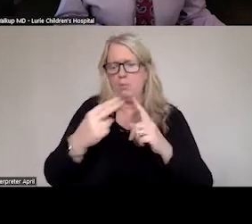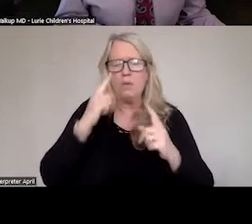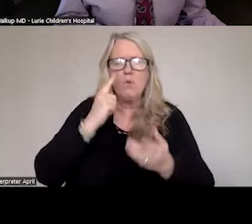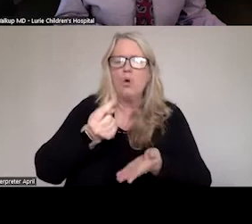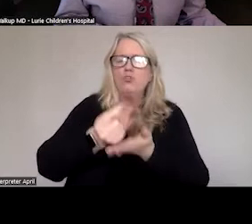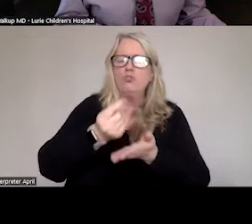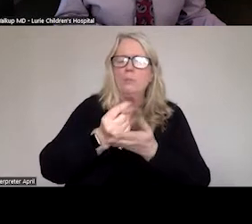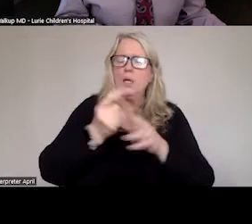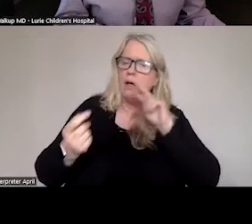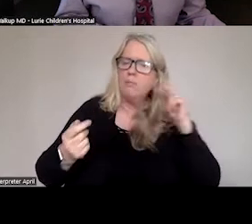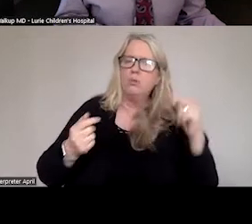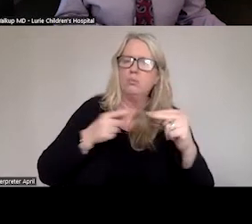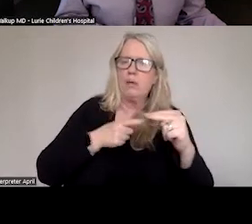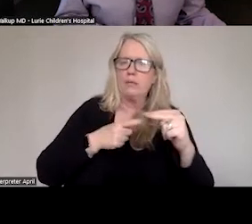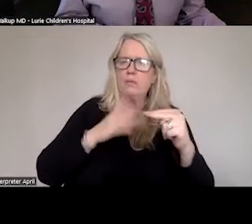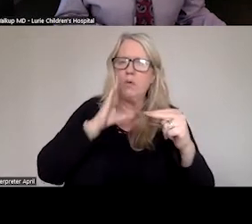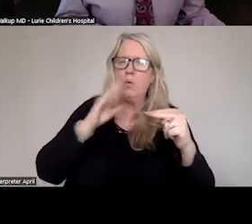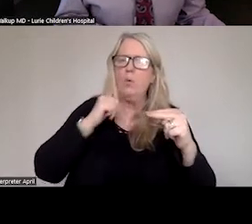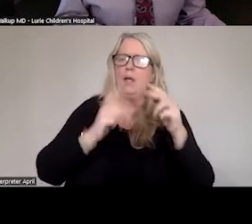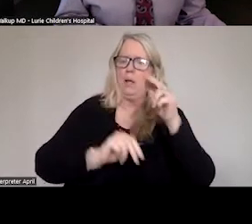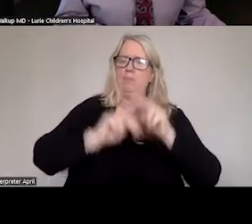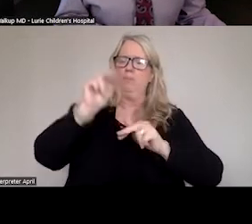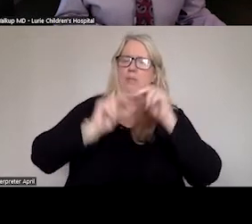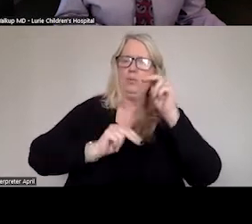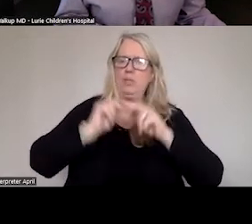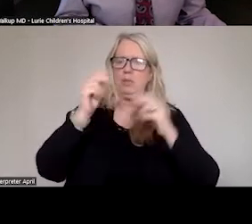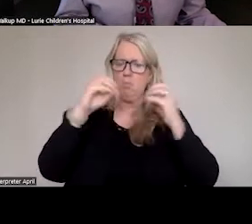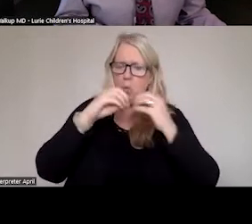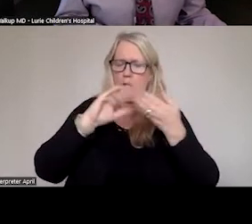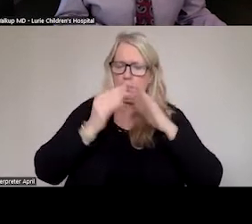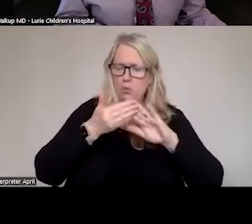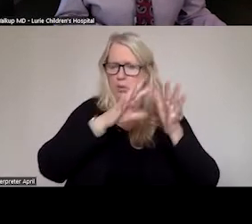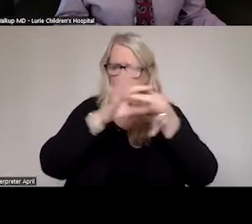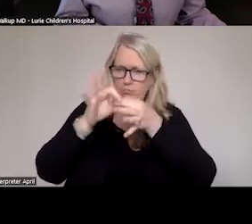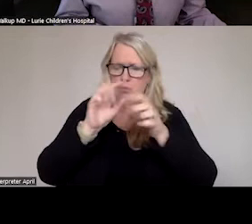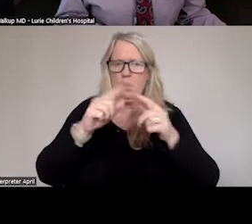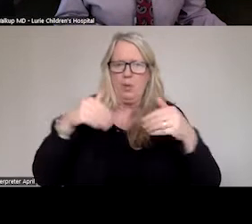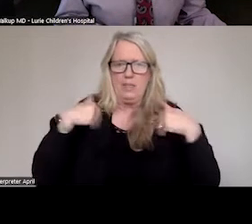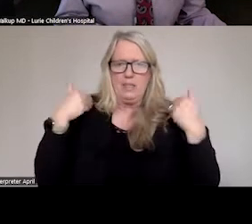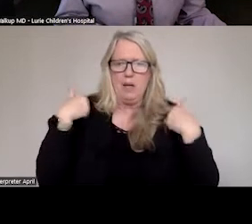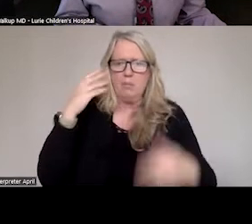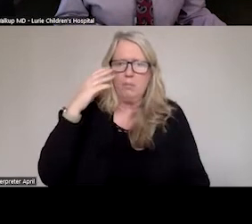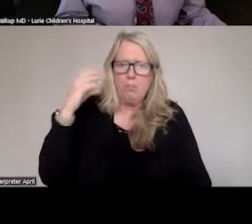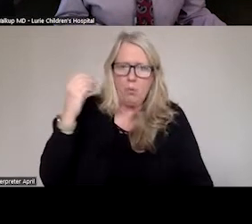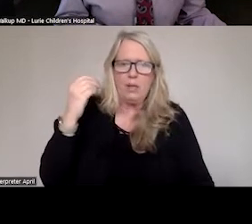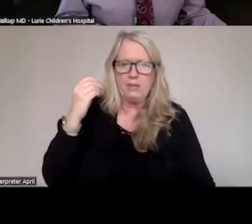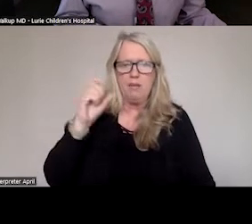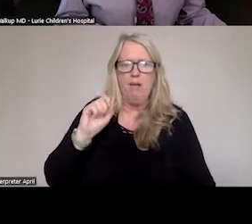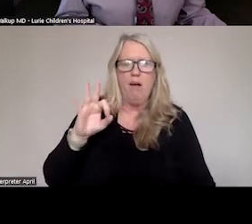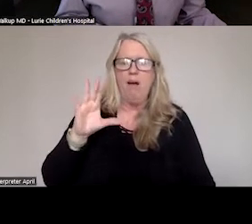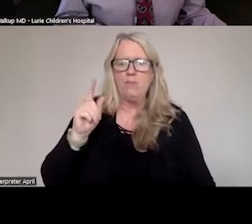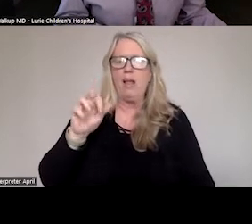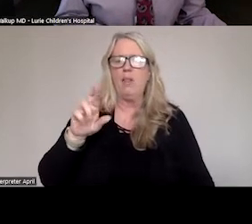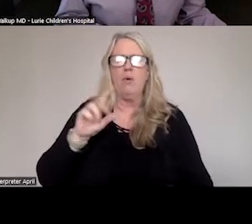it from the perspective of building heroic communities, particularly with young boys and women of color. So we have to create